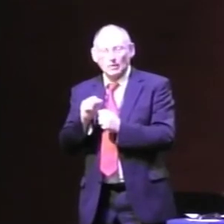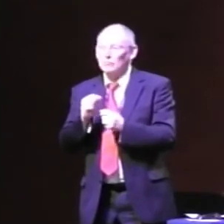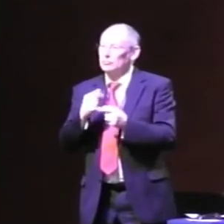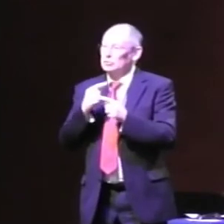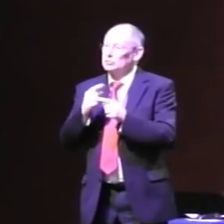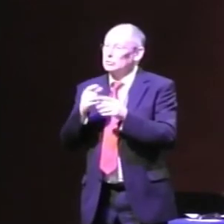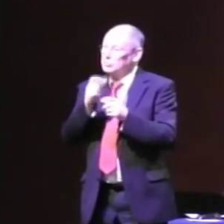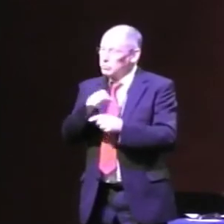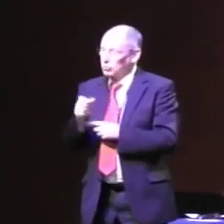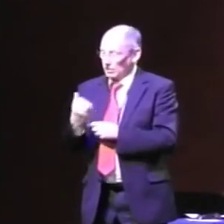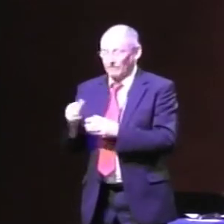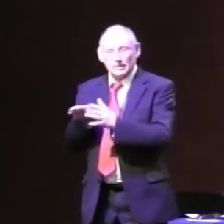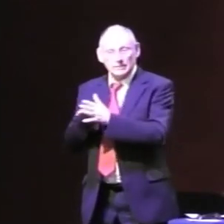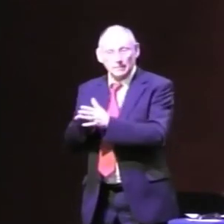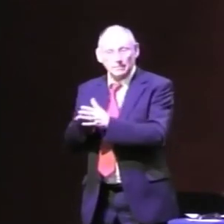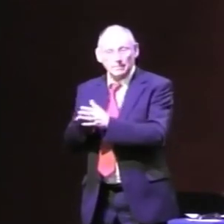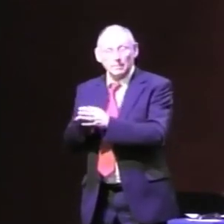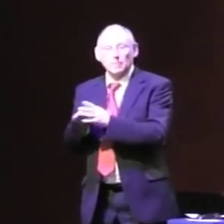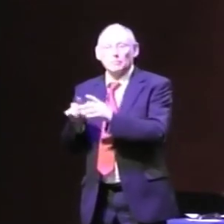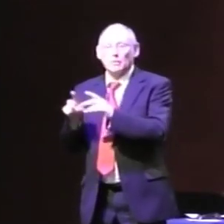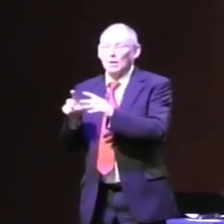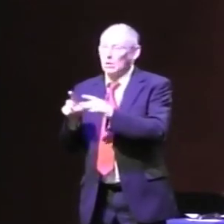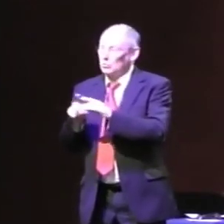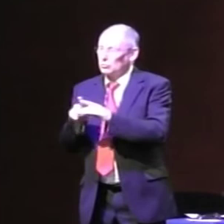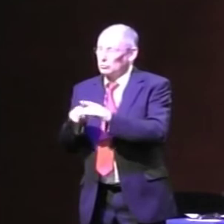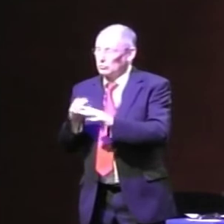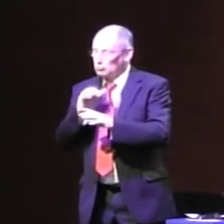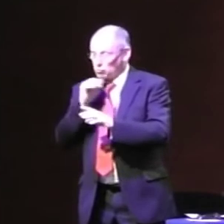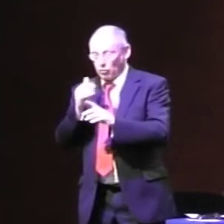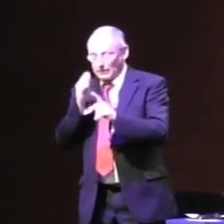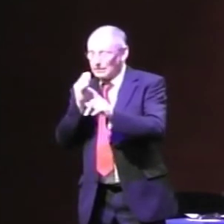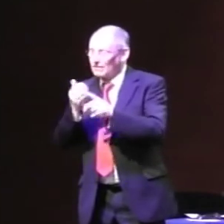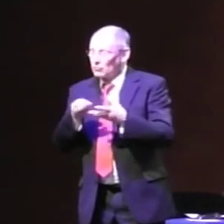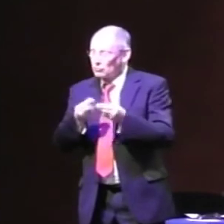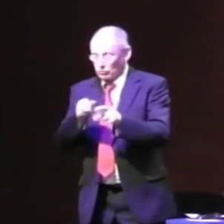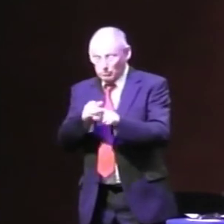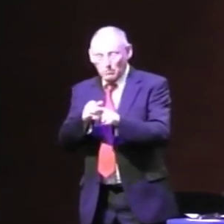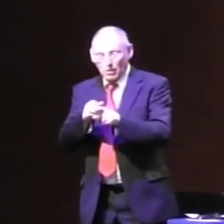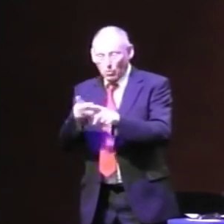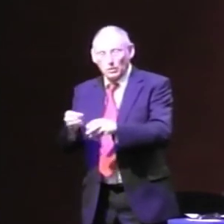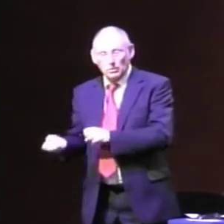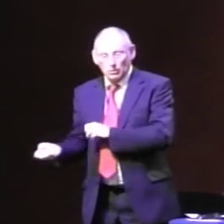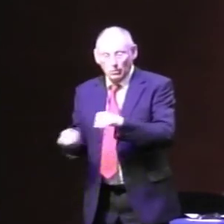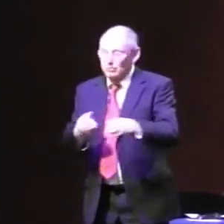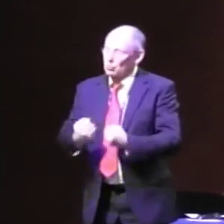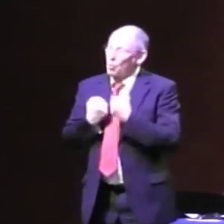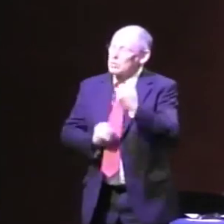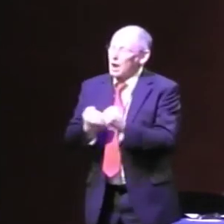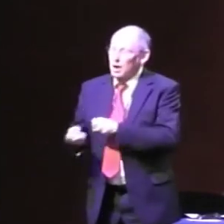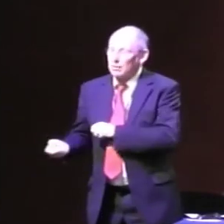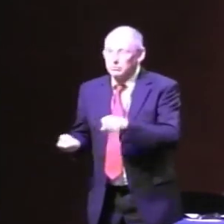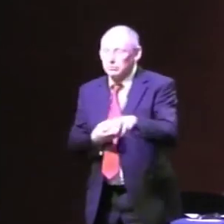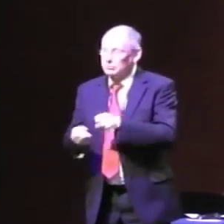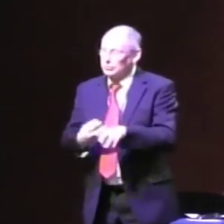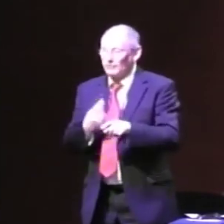pupils who are facing exams, but also not just identifying the resources, but loading them into their own cars and transporting them